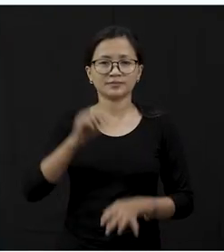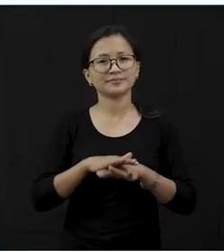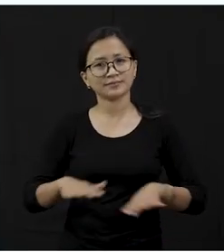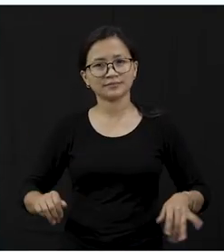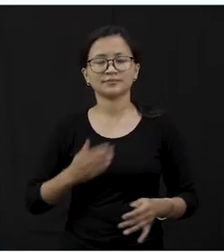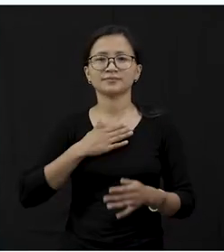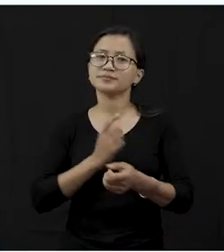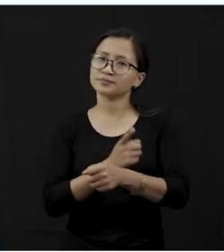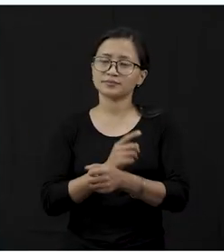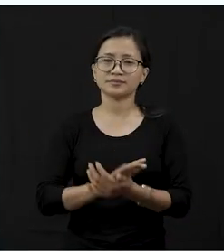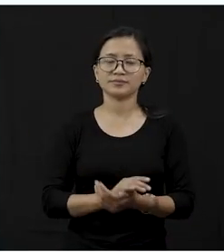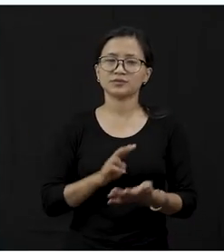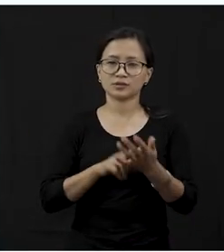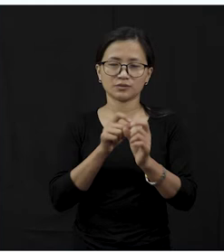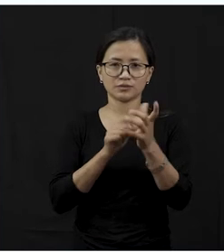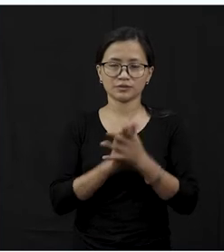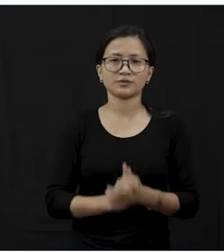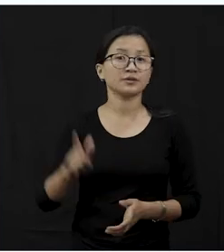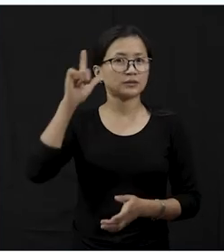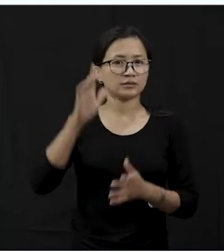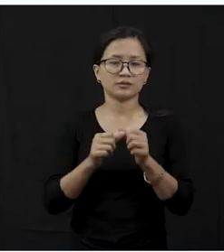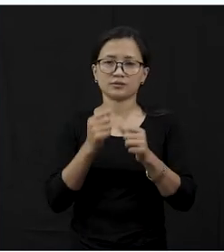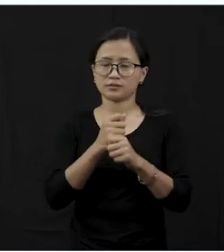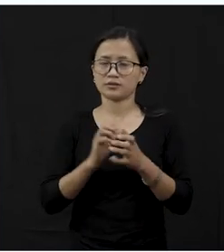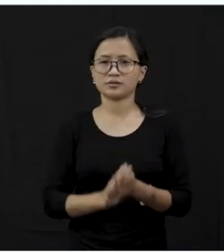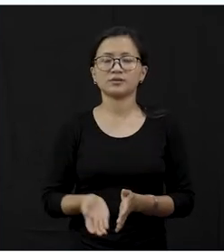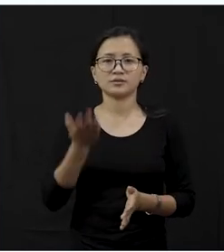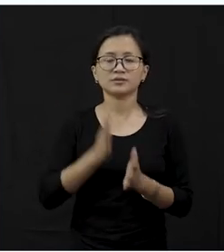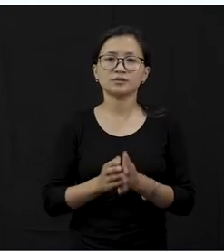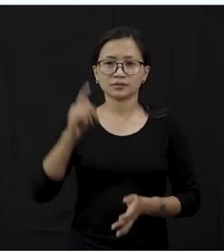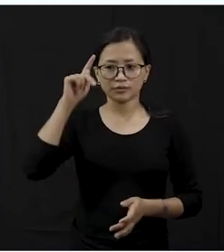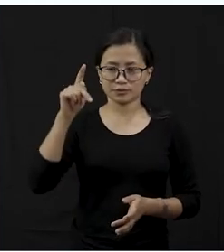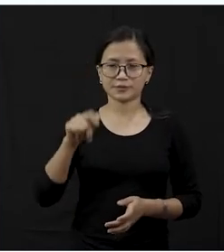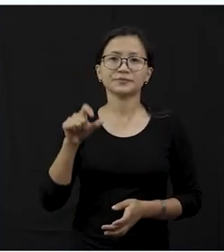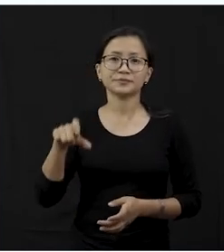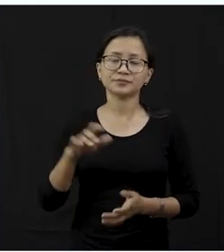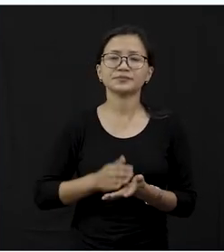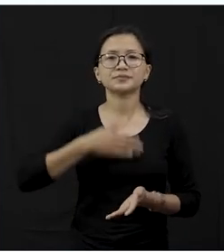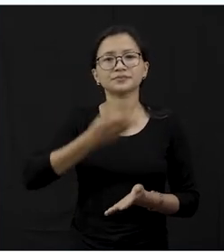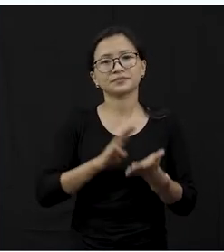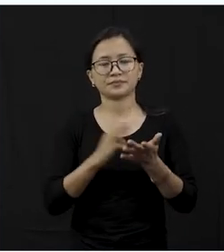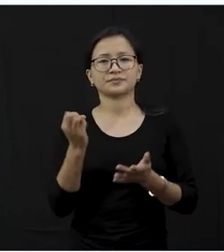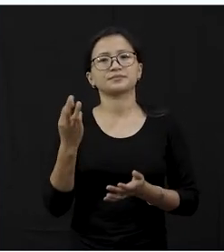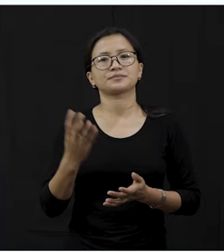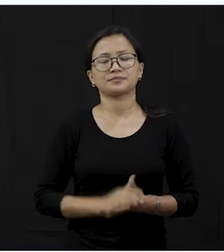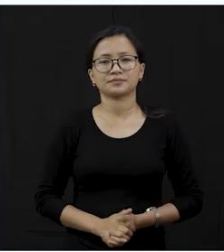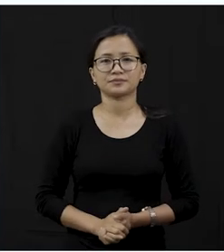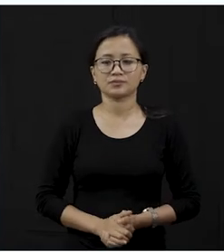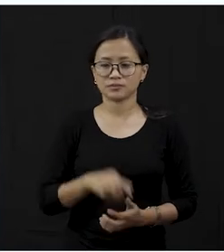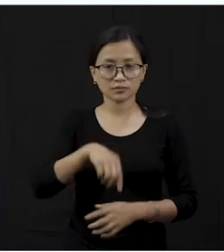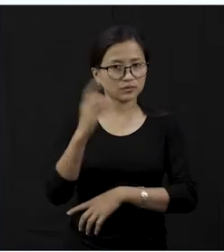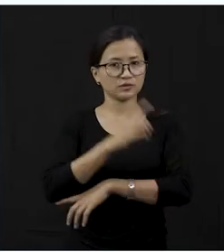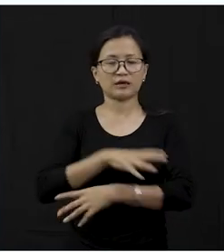Hello students, I'm your teacher, Ms. Naini Mzui from LG High School Kohima, and I will be teaching you maths.